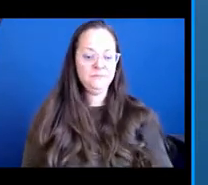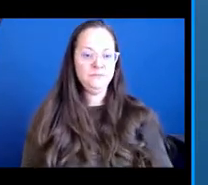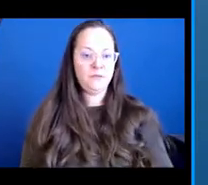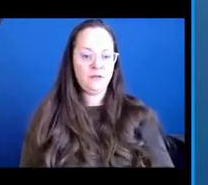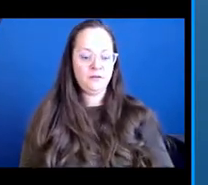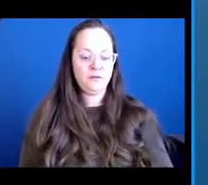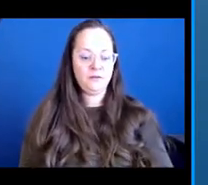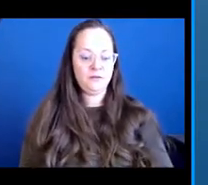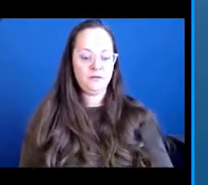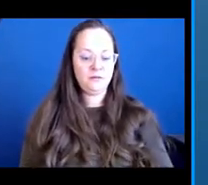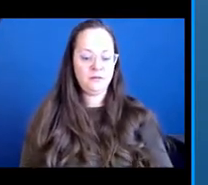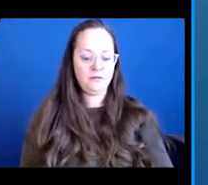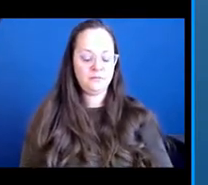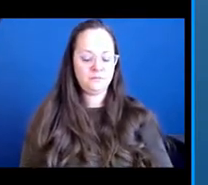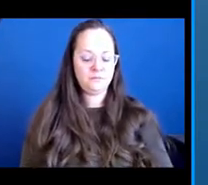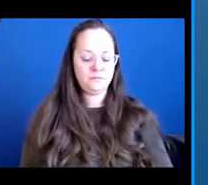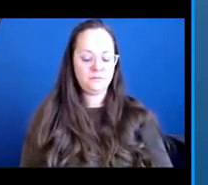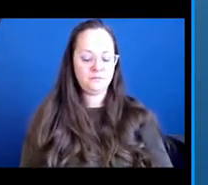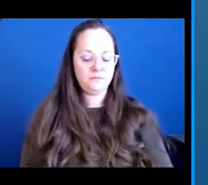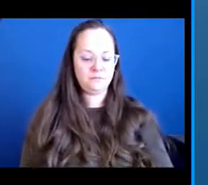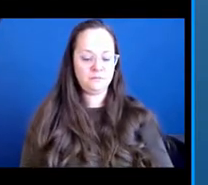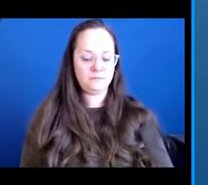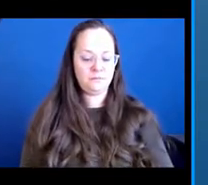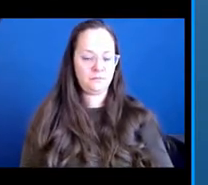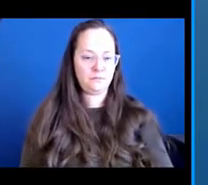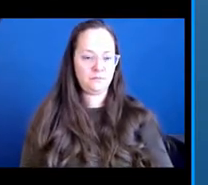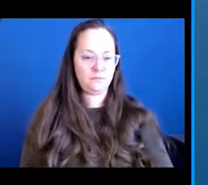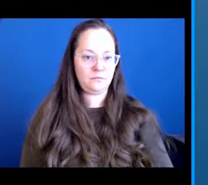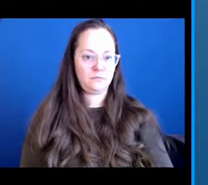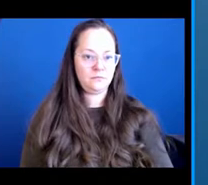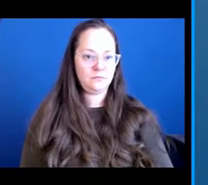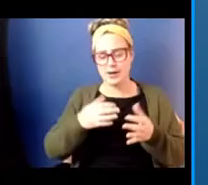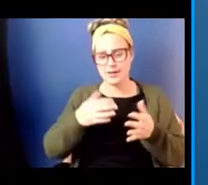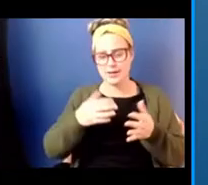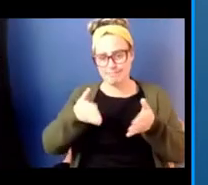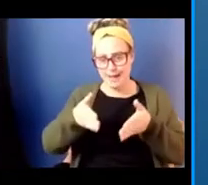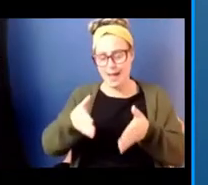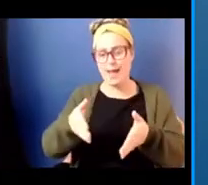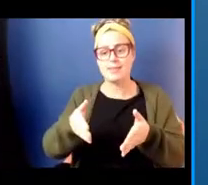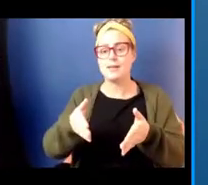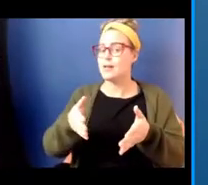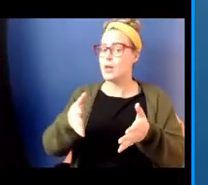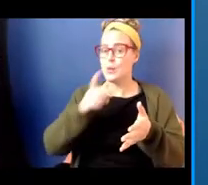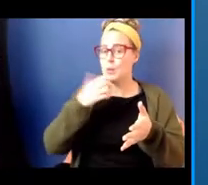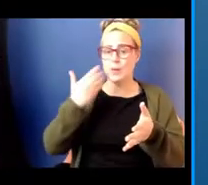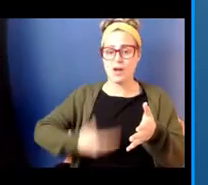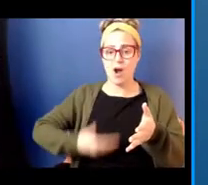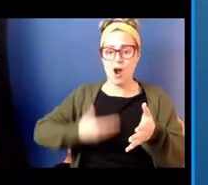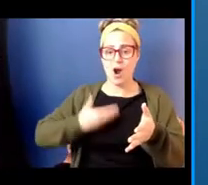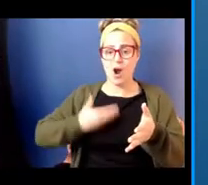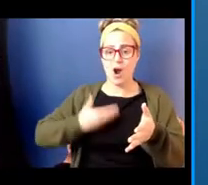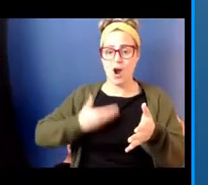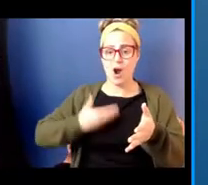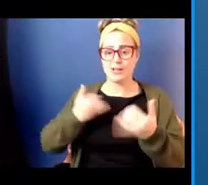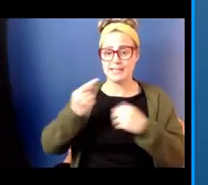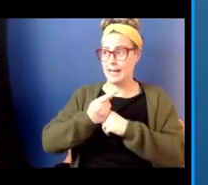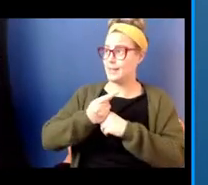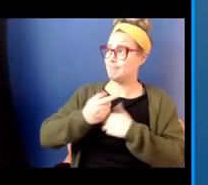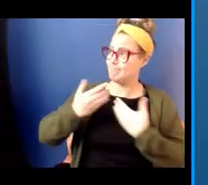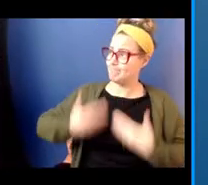our past shape shapes who we are today and who we are likely to become